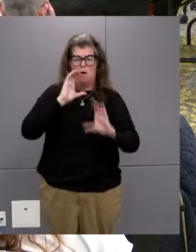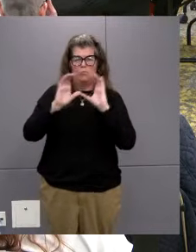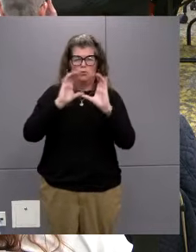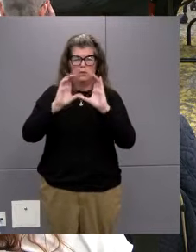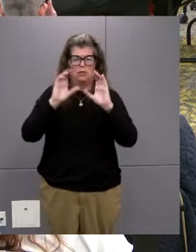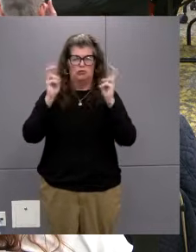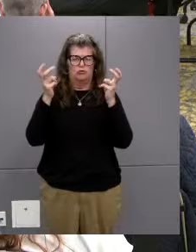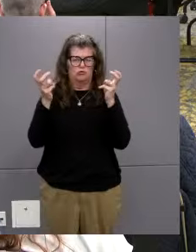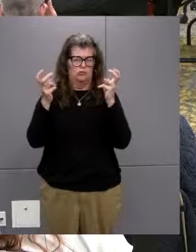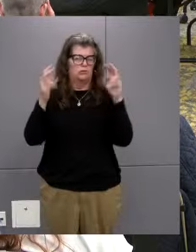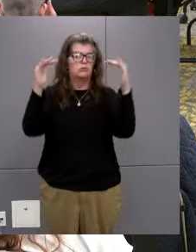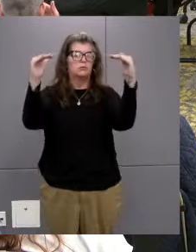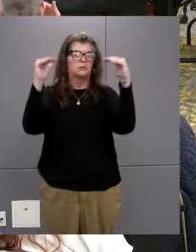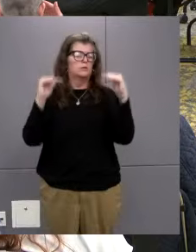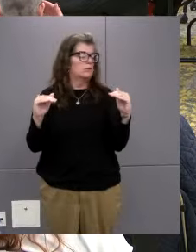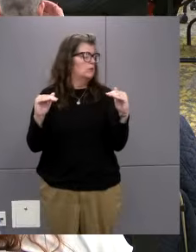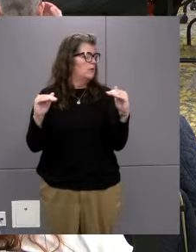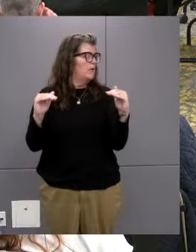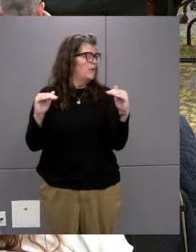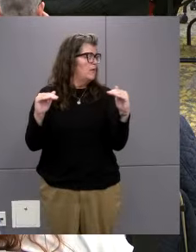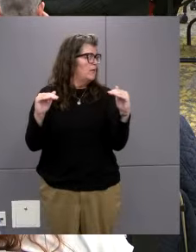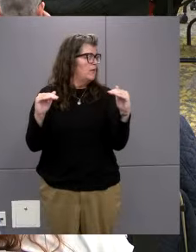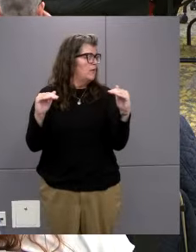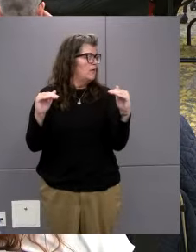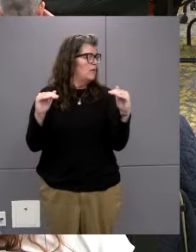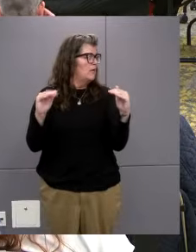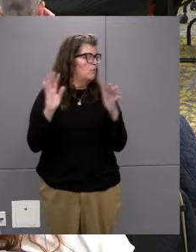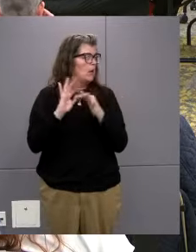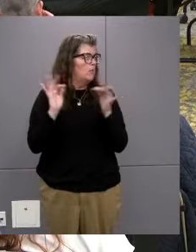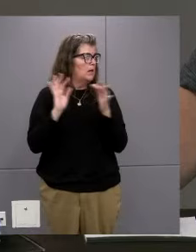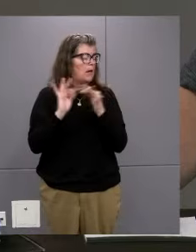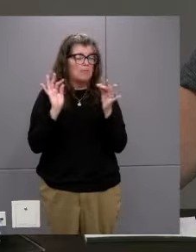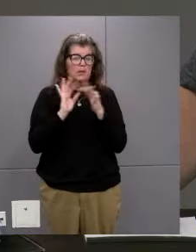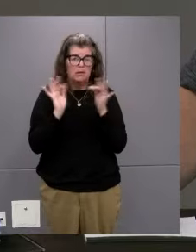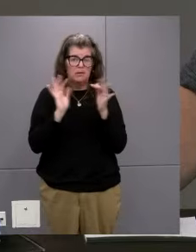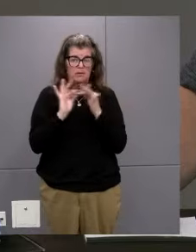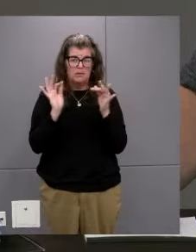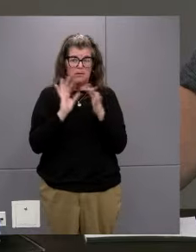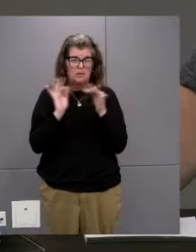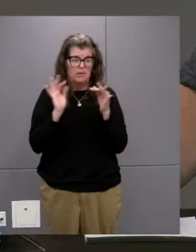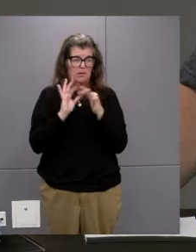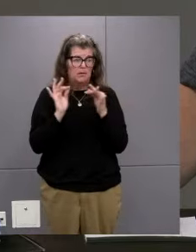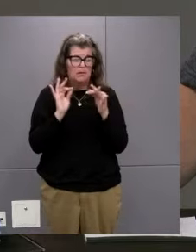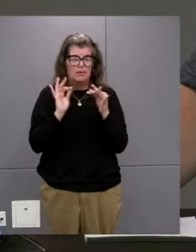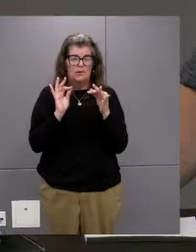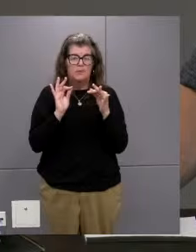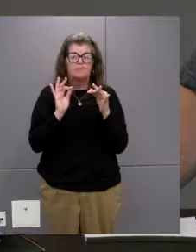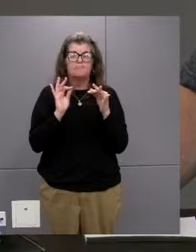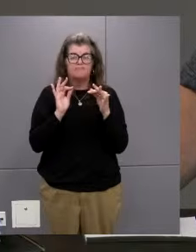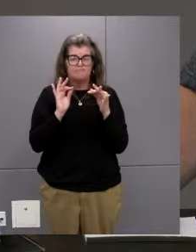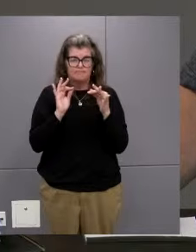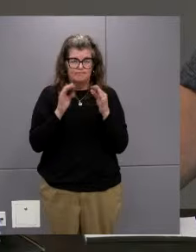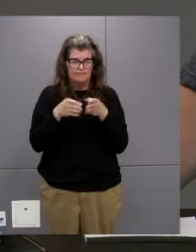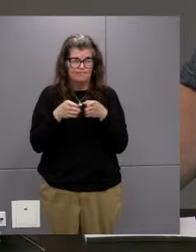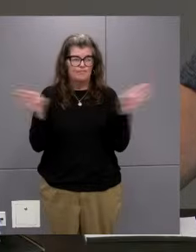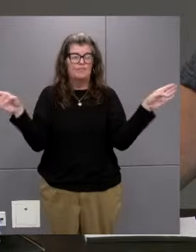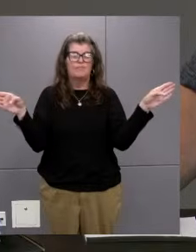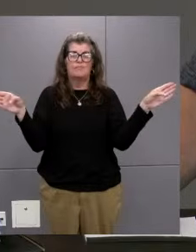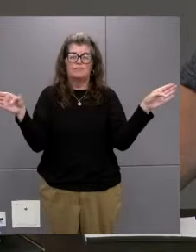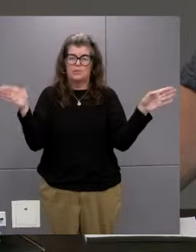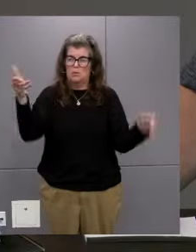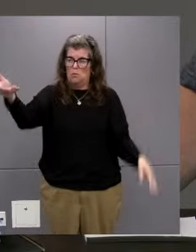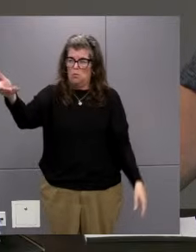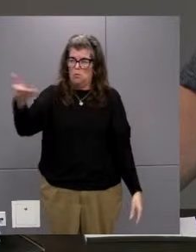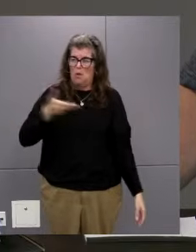Thank you, Jordan. Okay, public comment. Public comment is welcome at this meeting in accordance with the